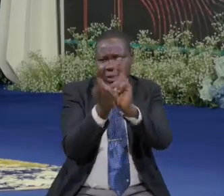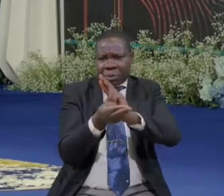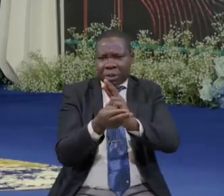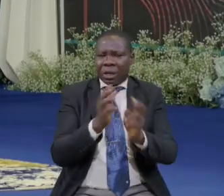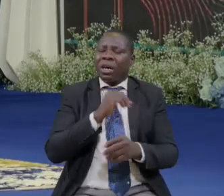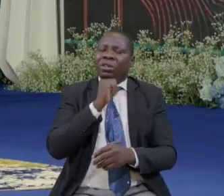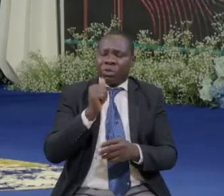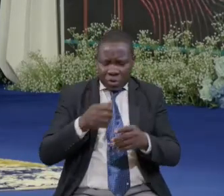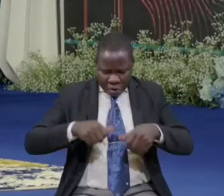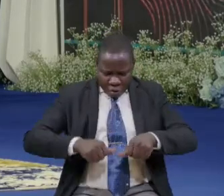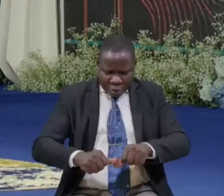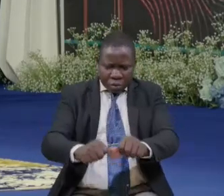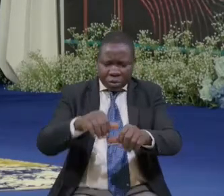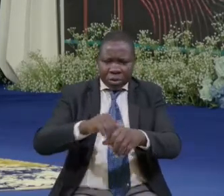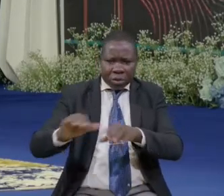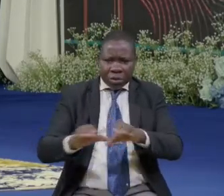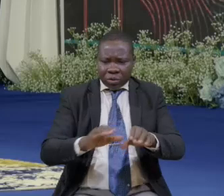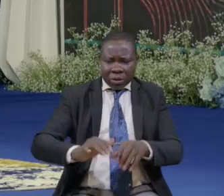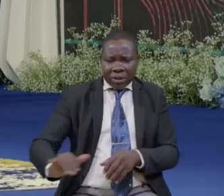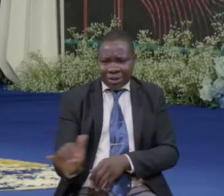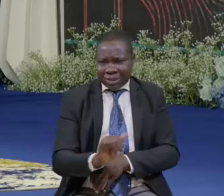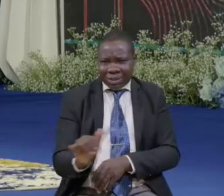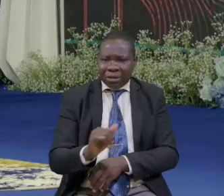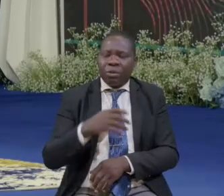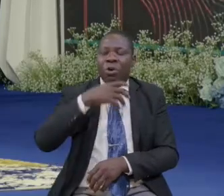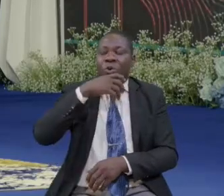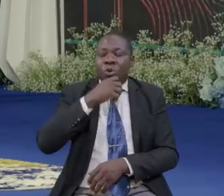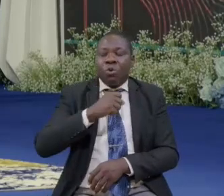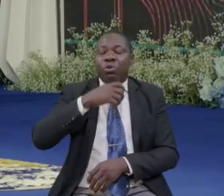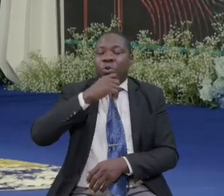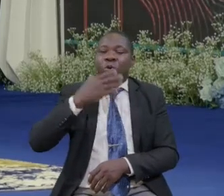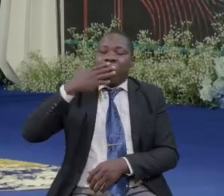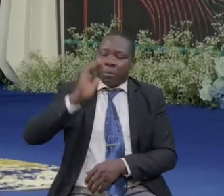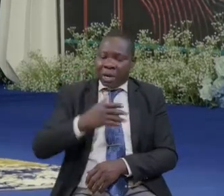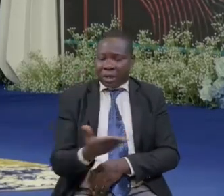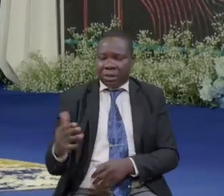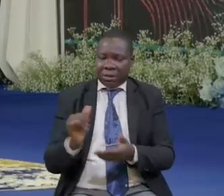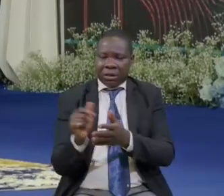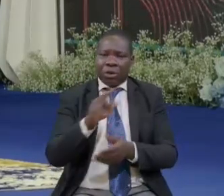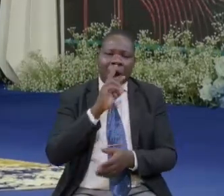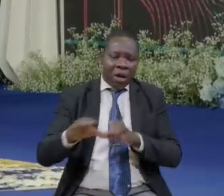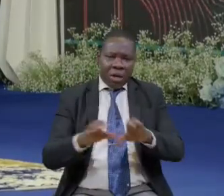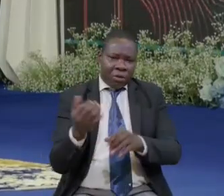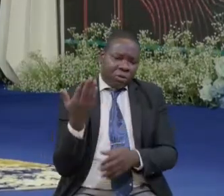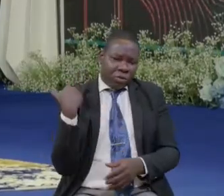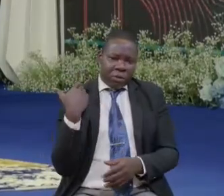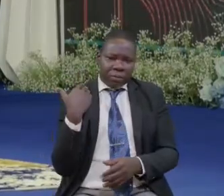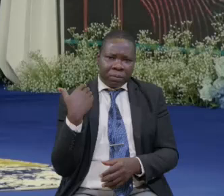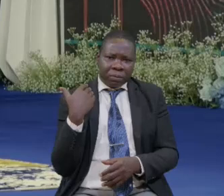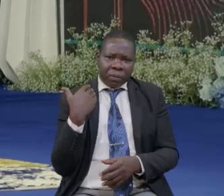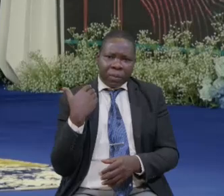doing the same old bad thing you have been doing. Then he says, let the